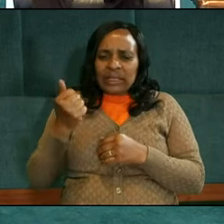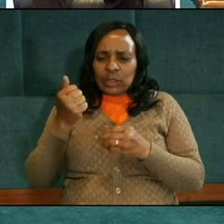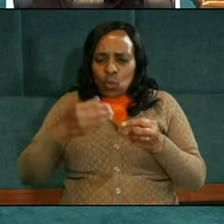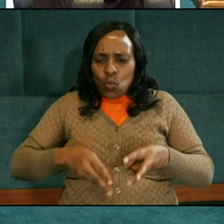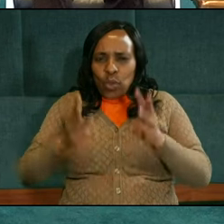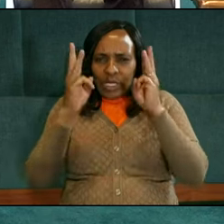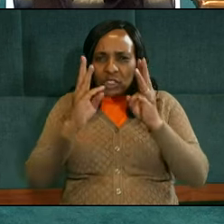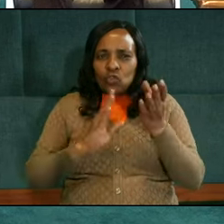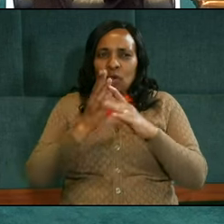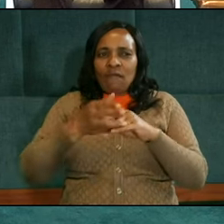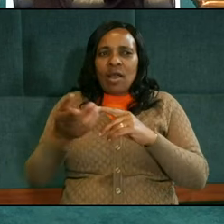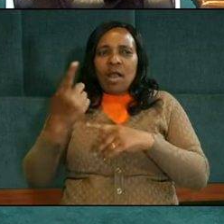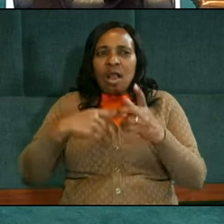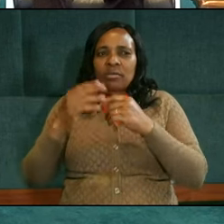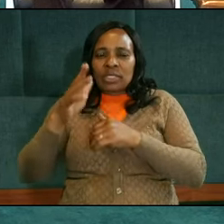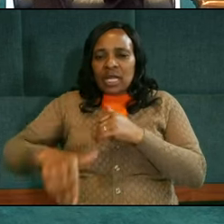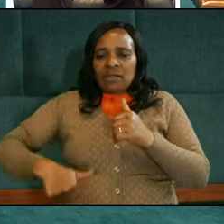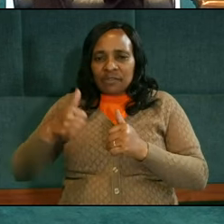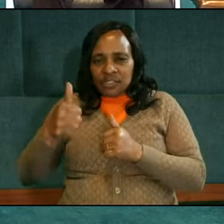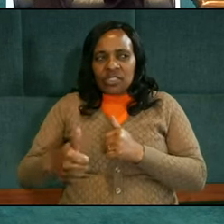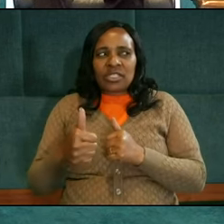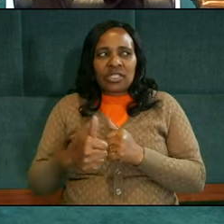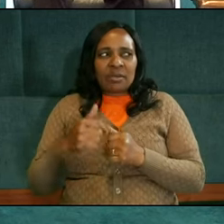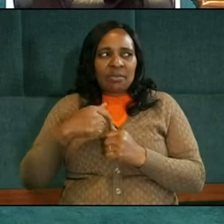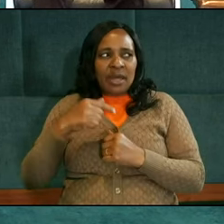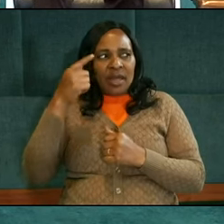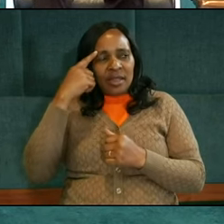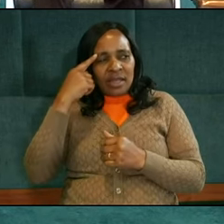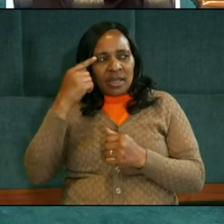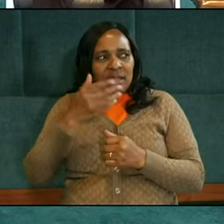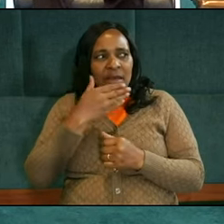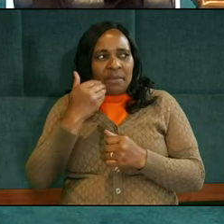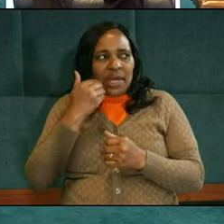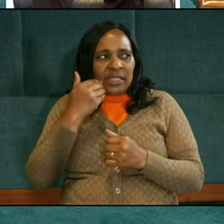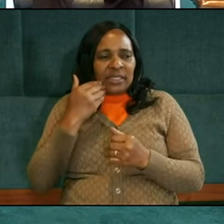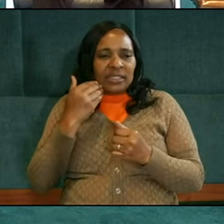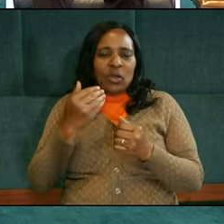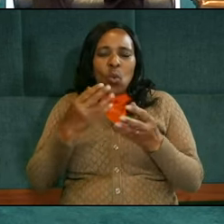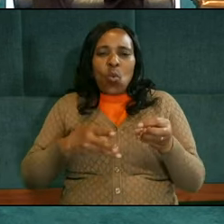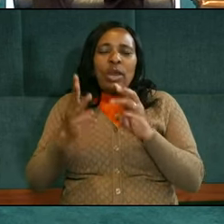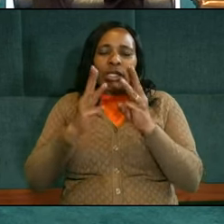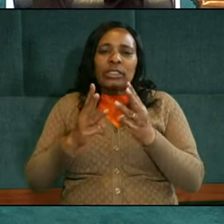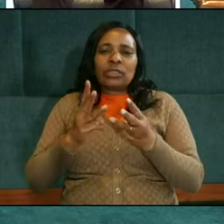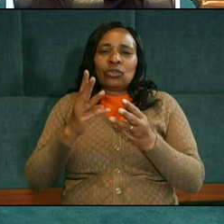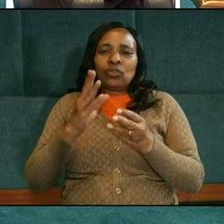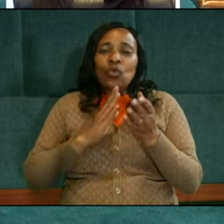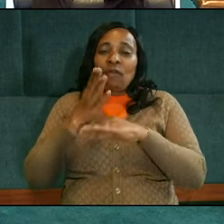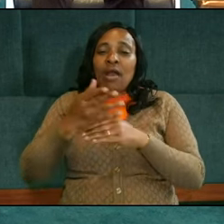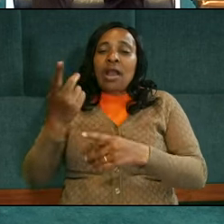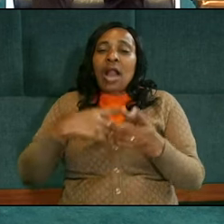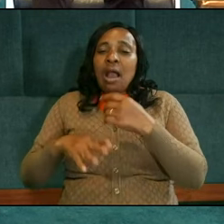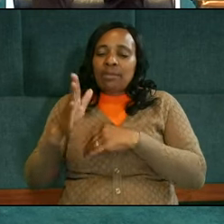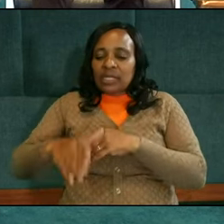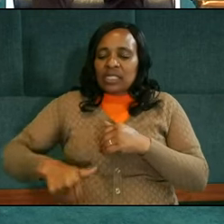overcome selfishness? I think the best method to overcome selfishness